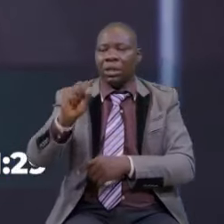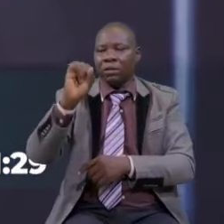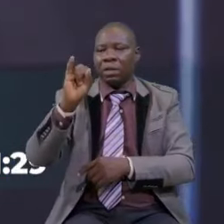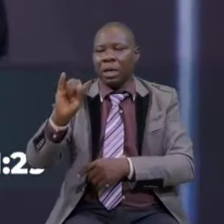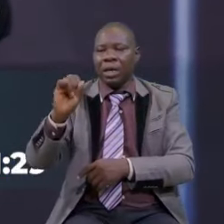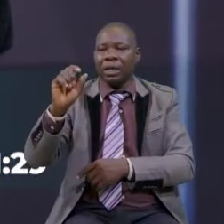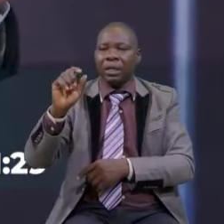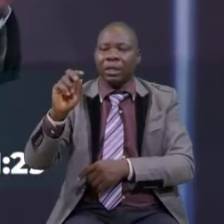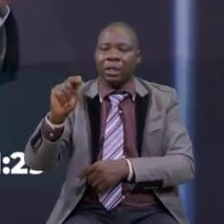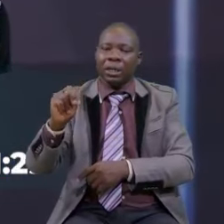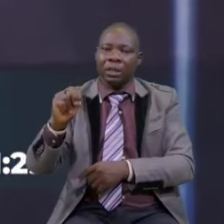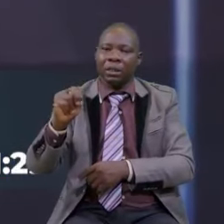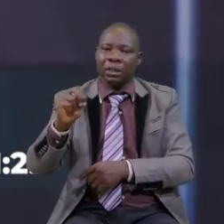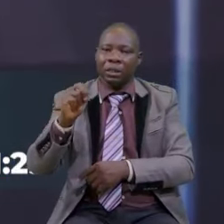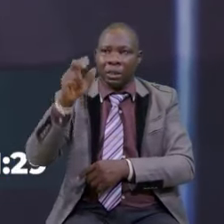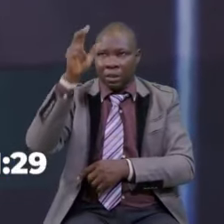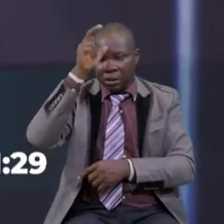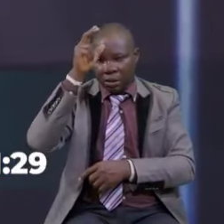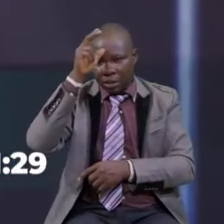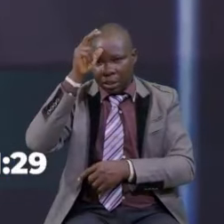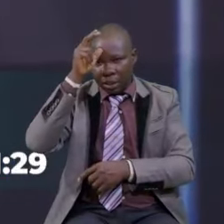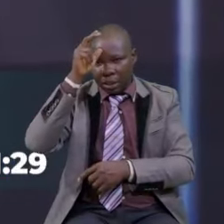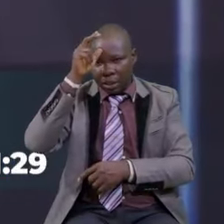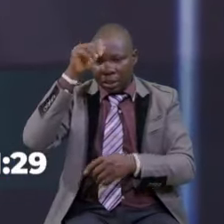S-I-N, is Satan in